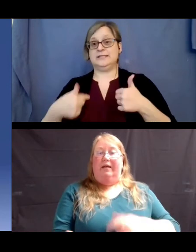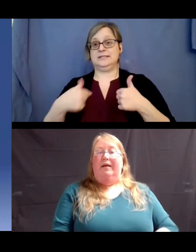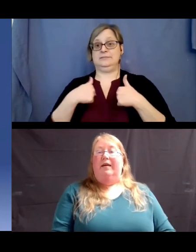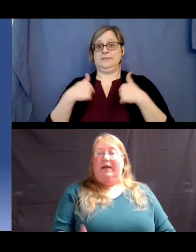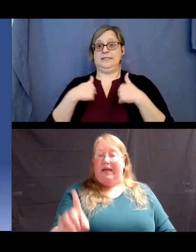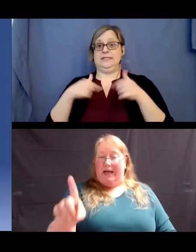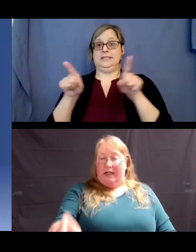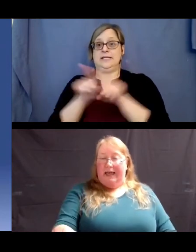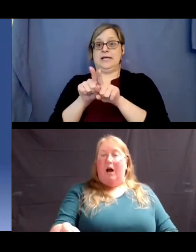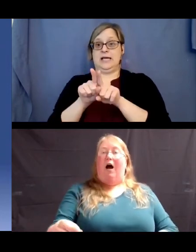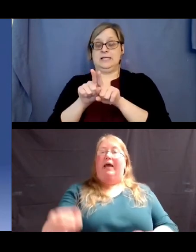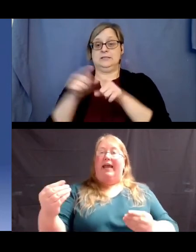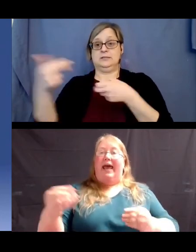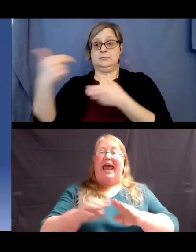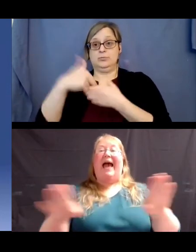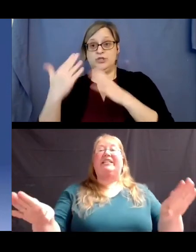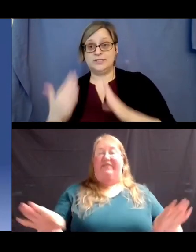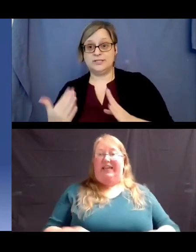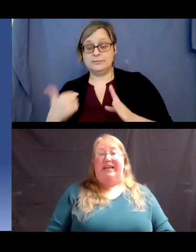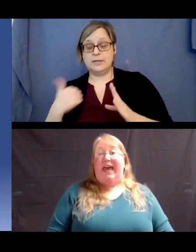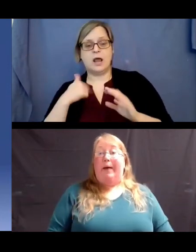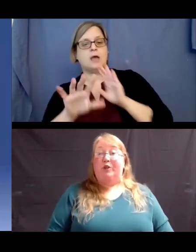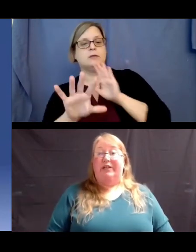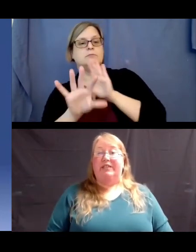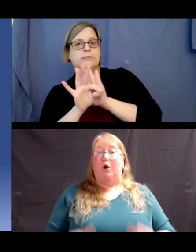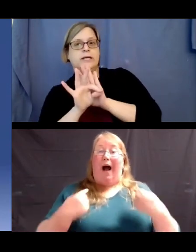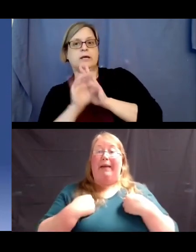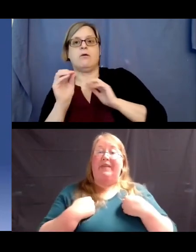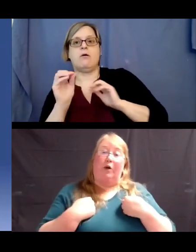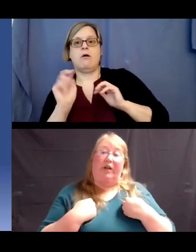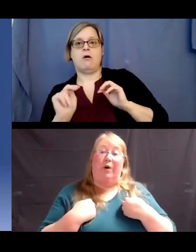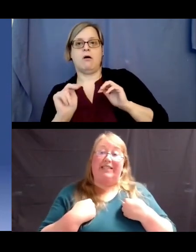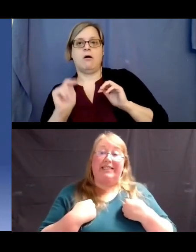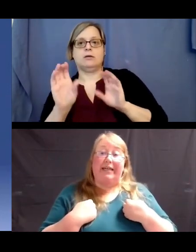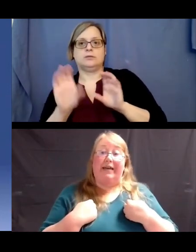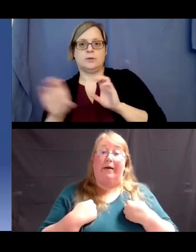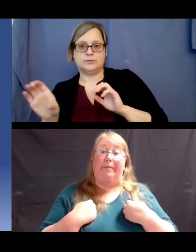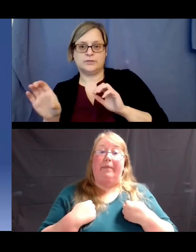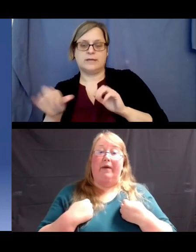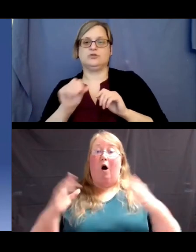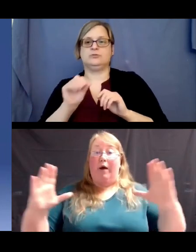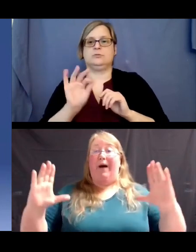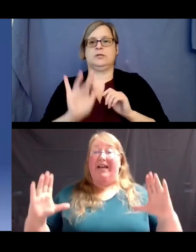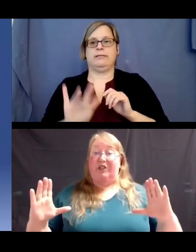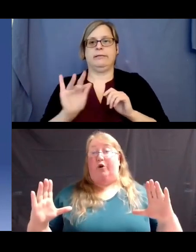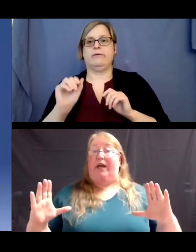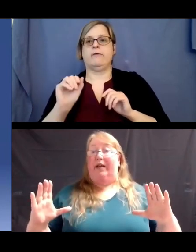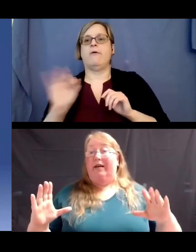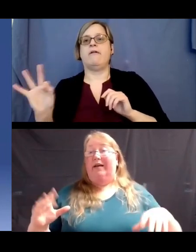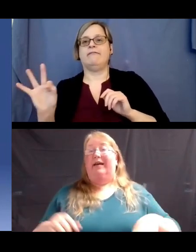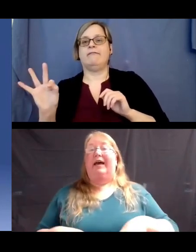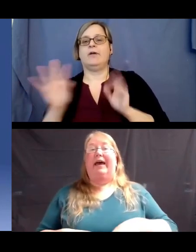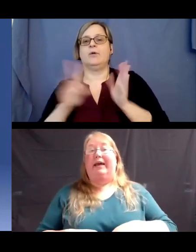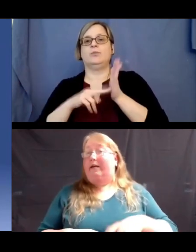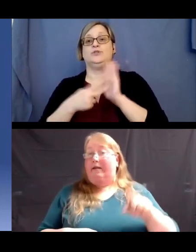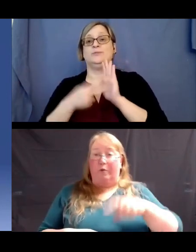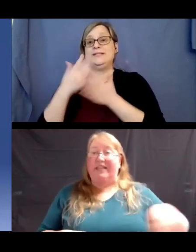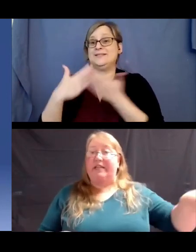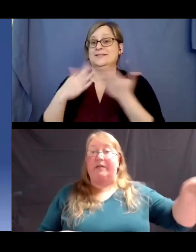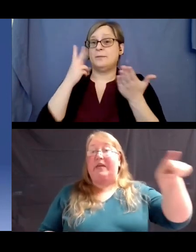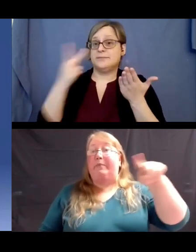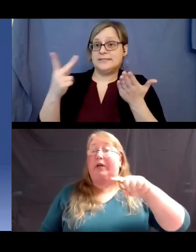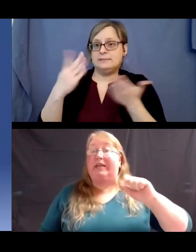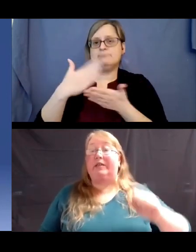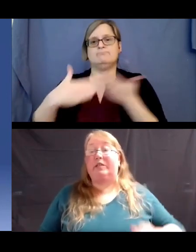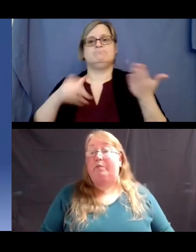meeting, can click on and activate the captions. So I'm the only one seeing them on my screen, and the rest